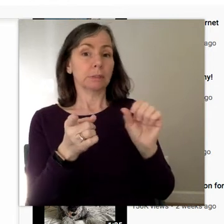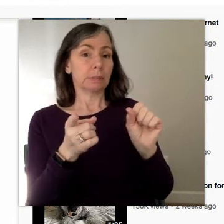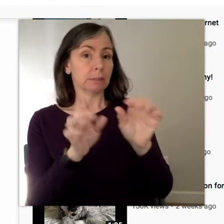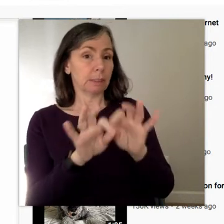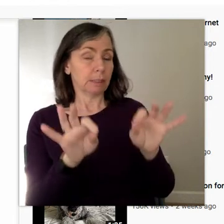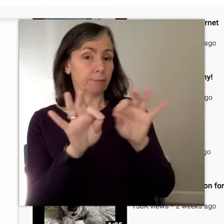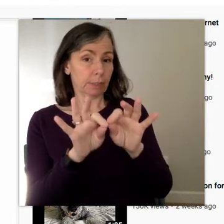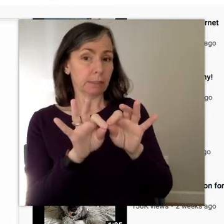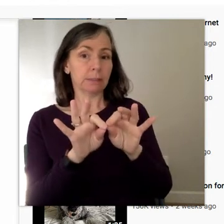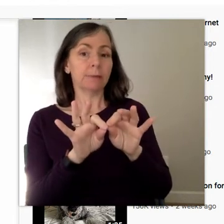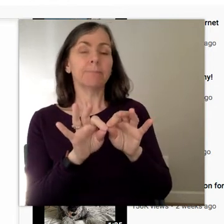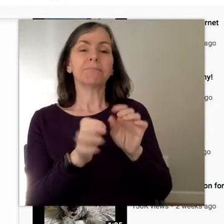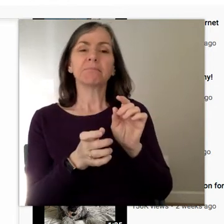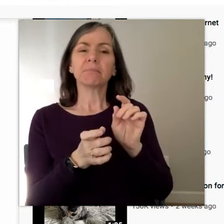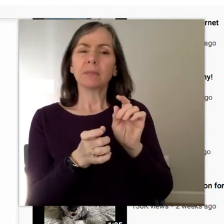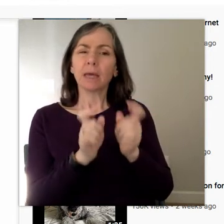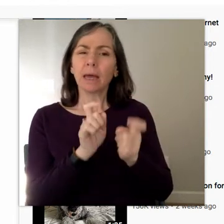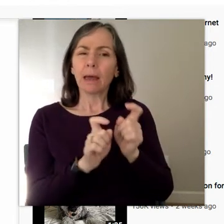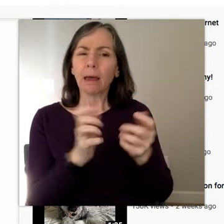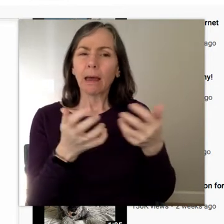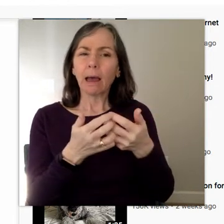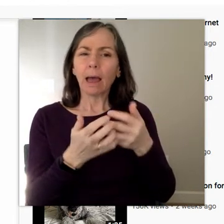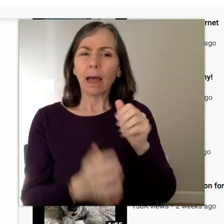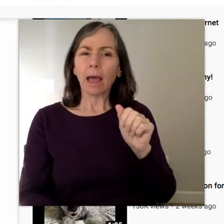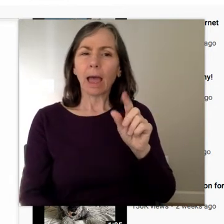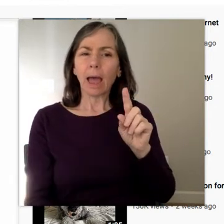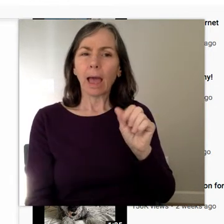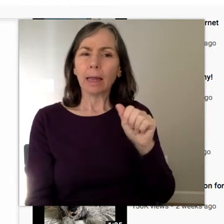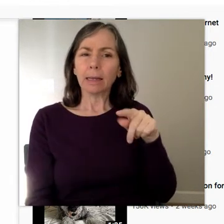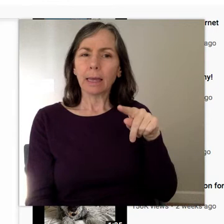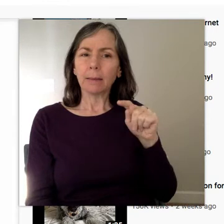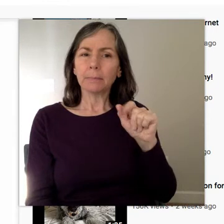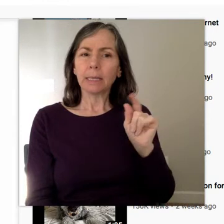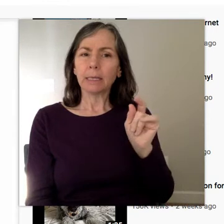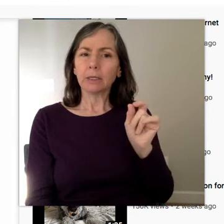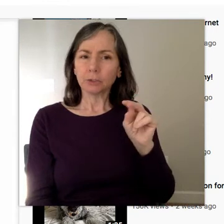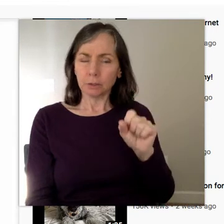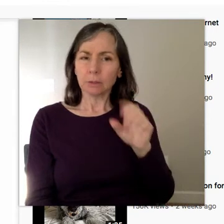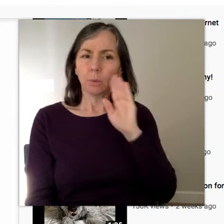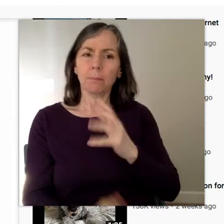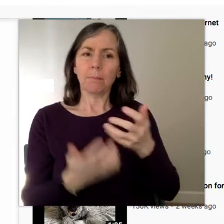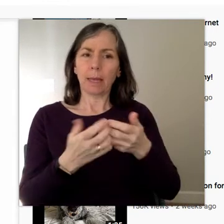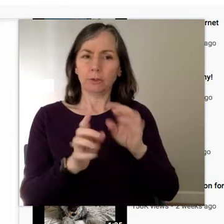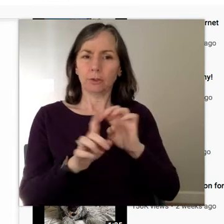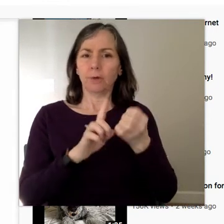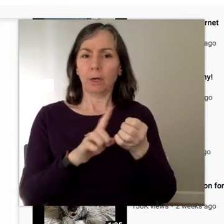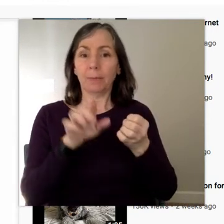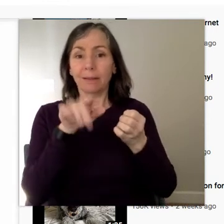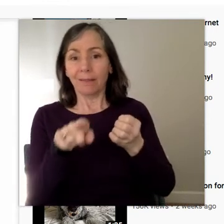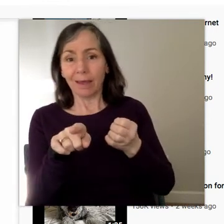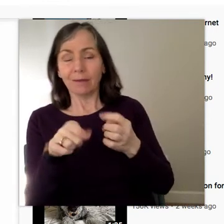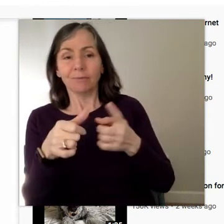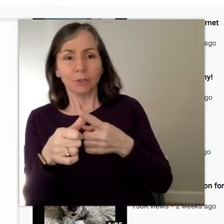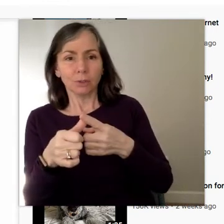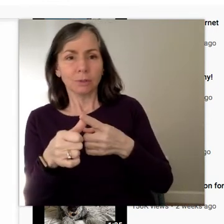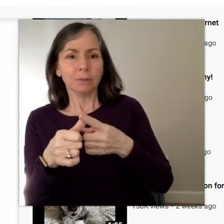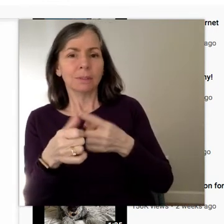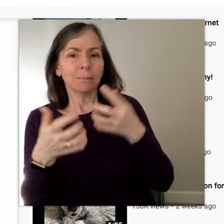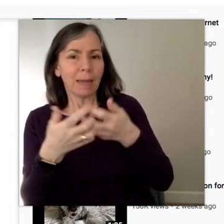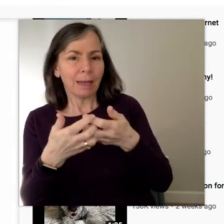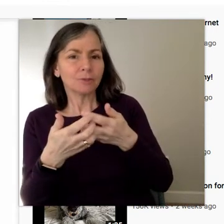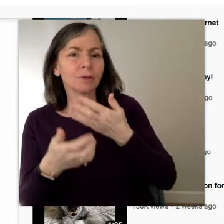lives on a dark rock and it has dark skin. This iguana lives in trees, so it is green colored.